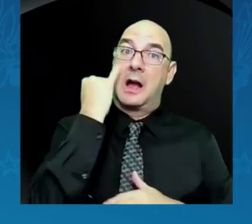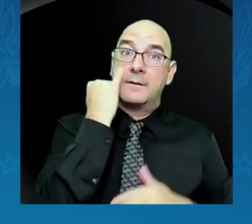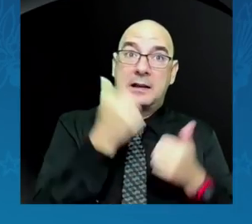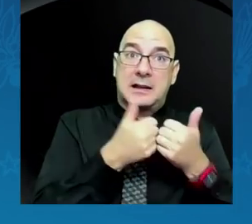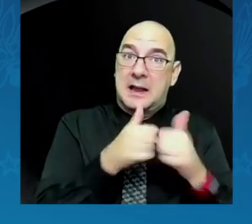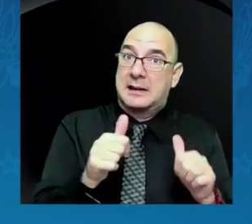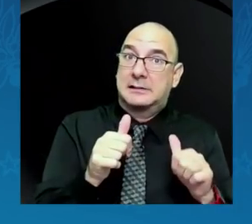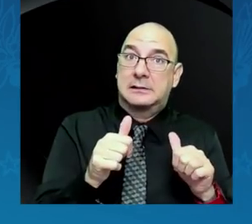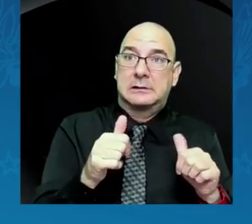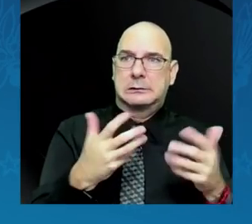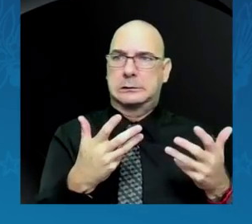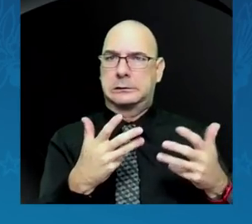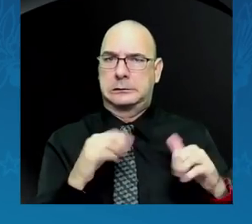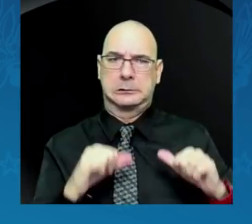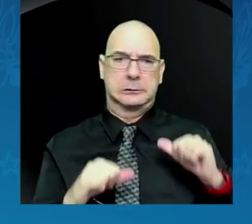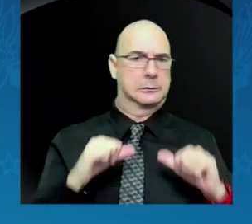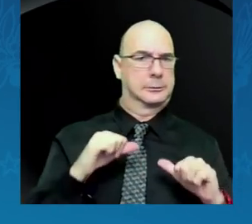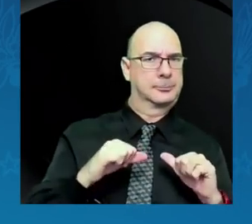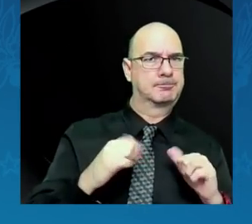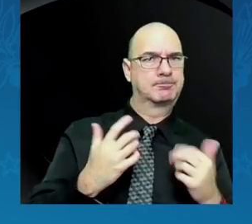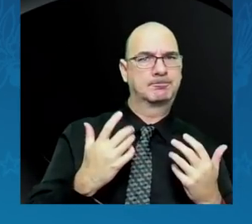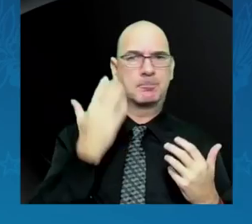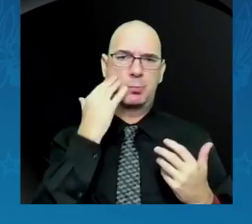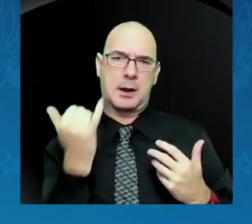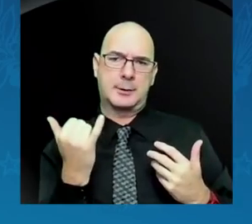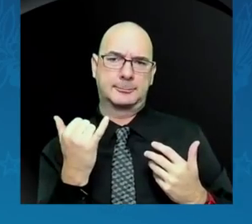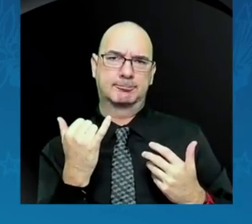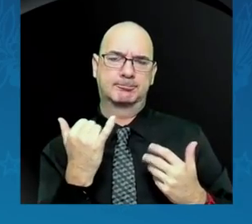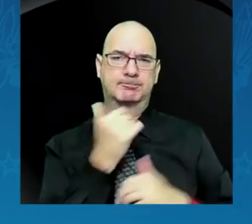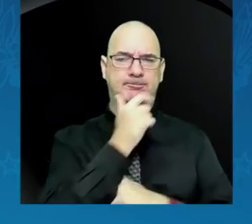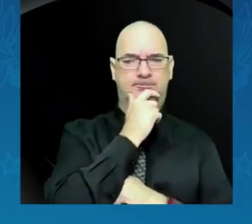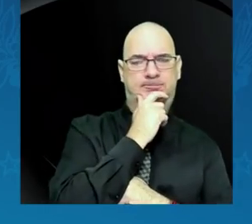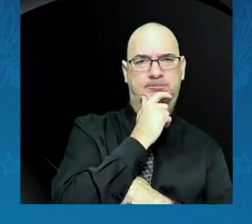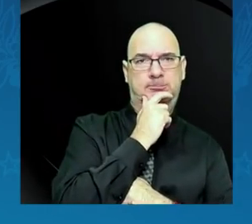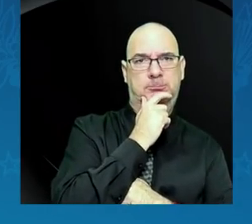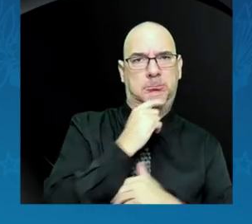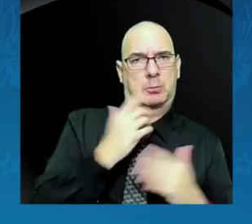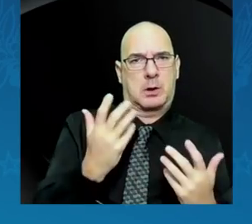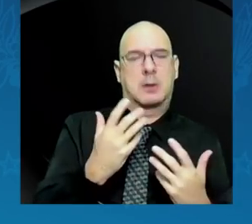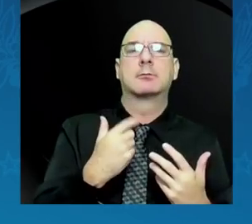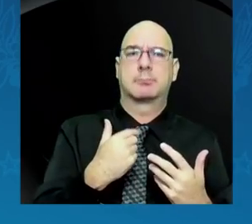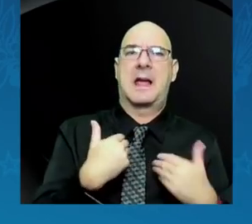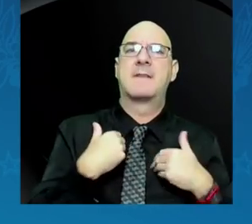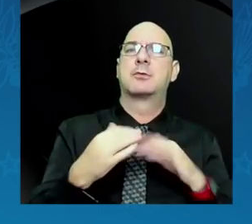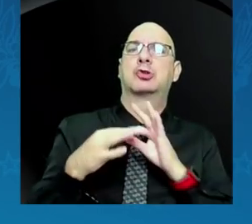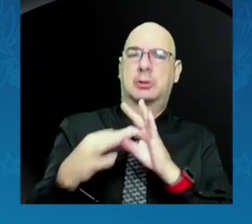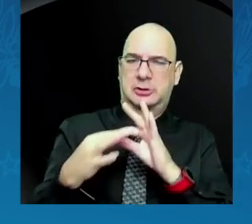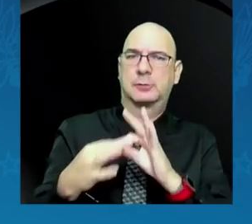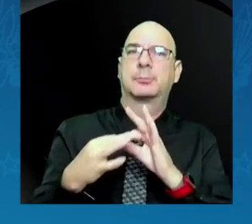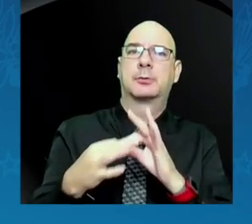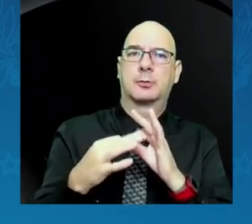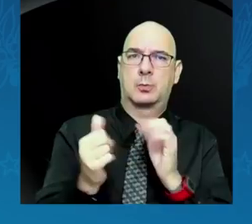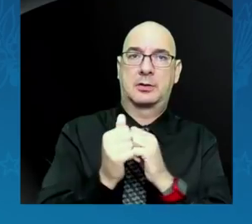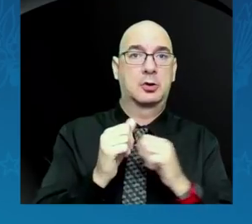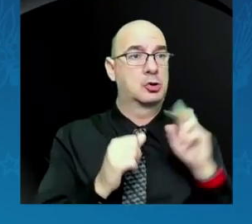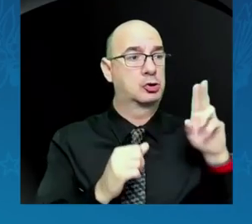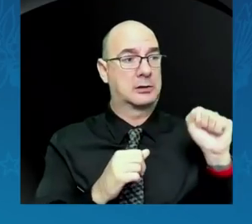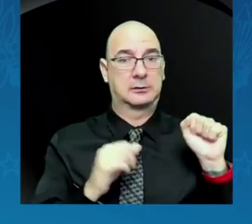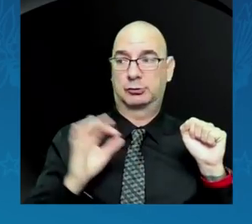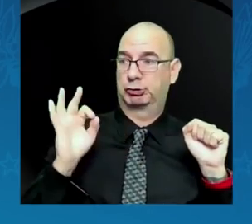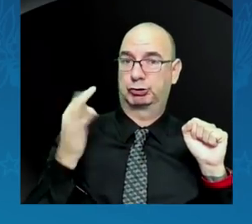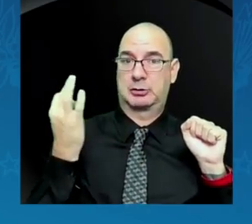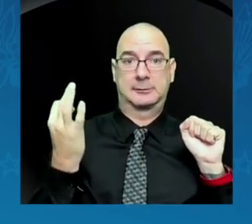why or the what in terms of our relationship as the United States with France, that is one